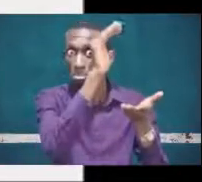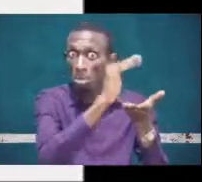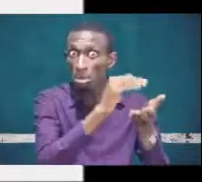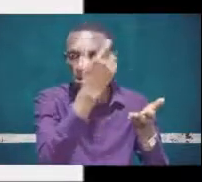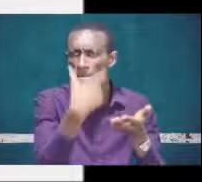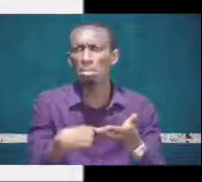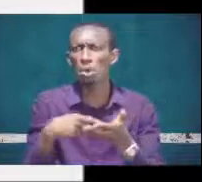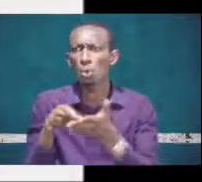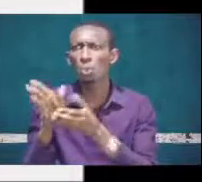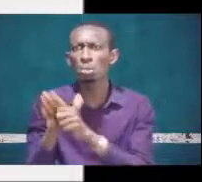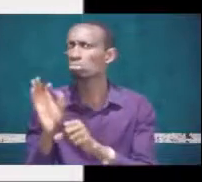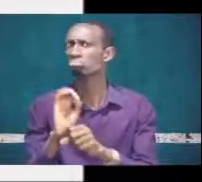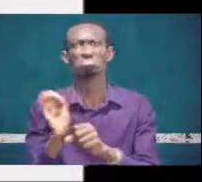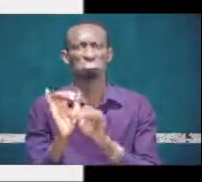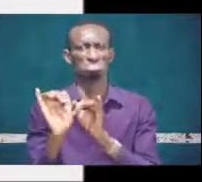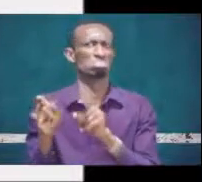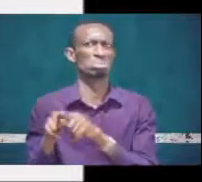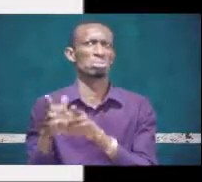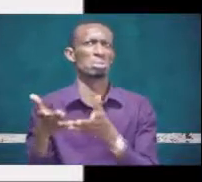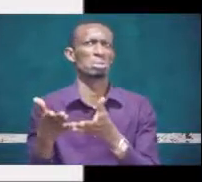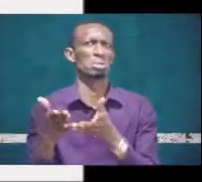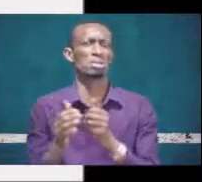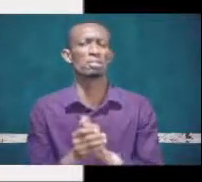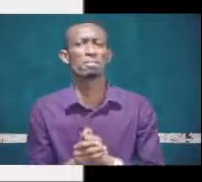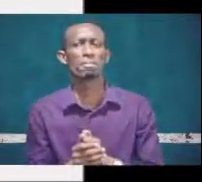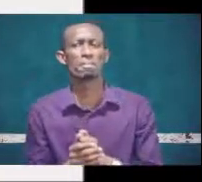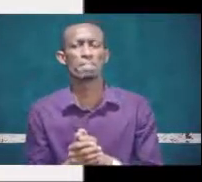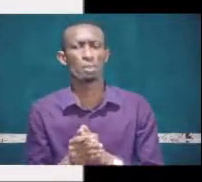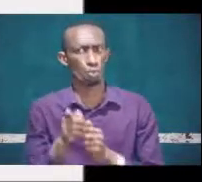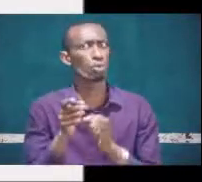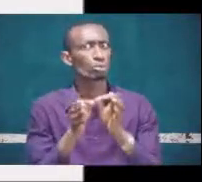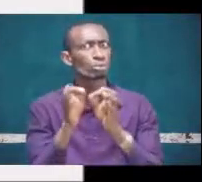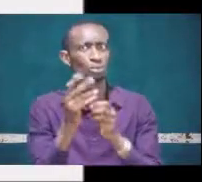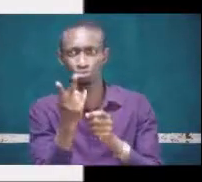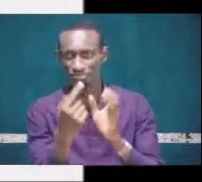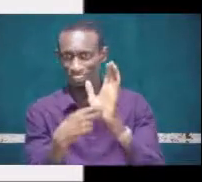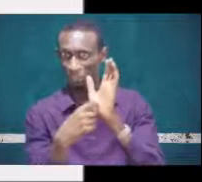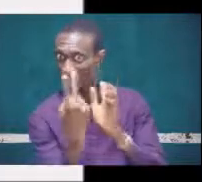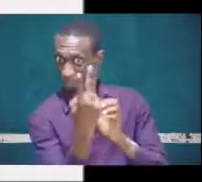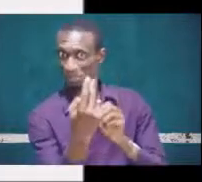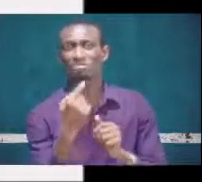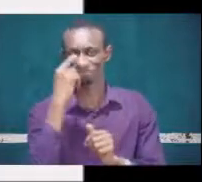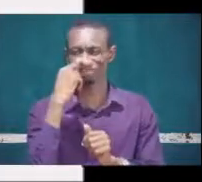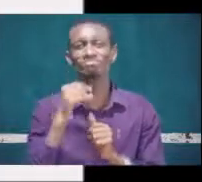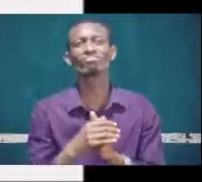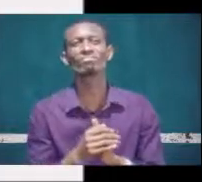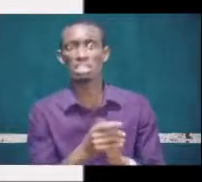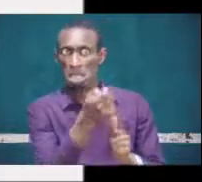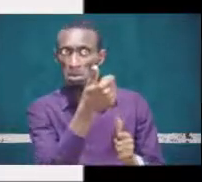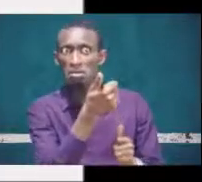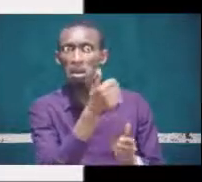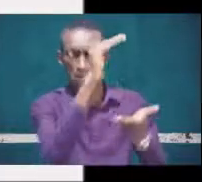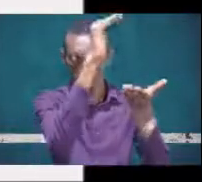abnormality in the behavior of these demand curves. So identify any 2 commodities whose fall in